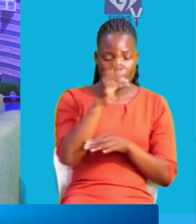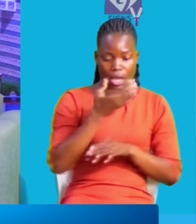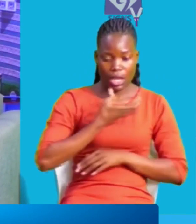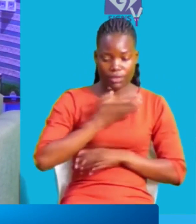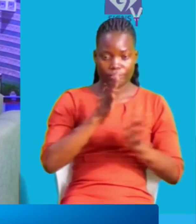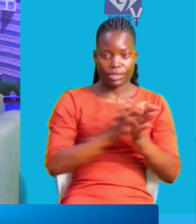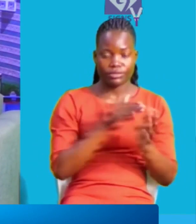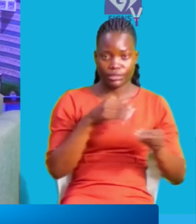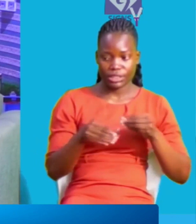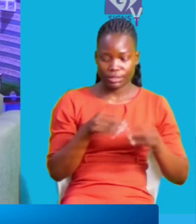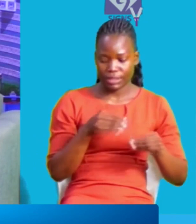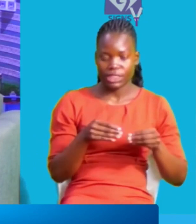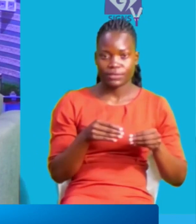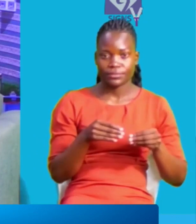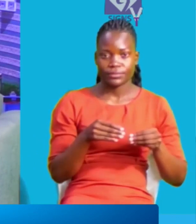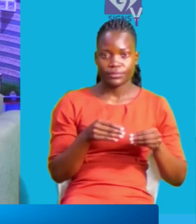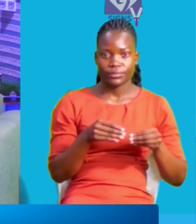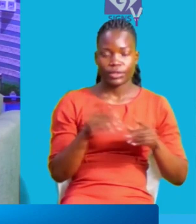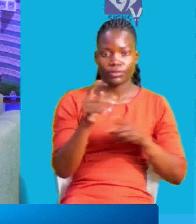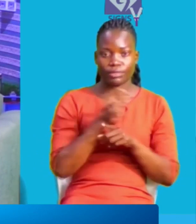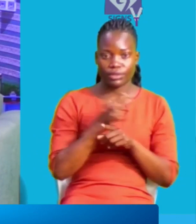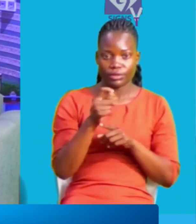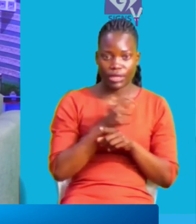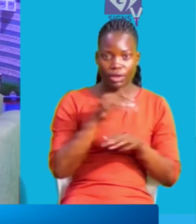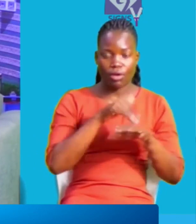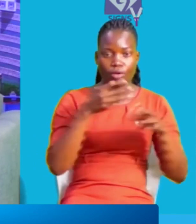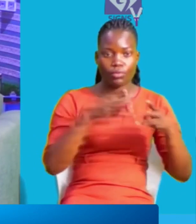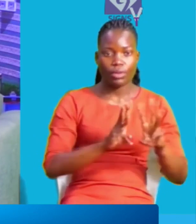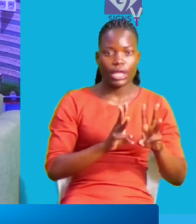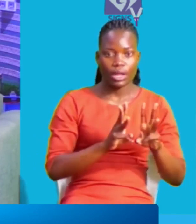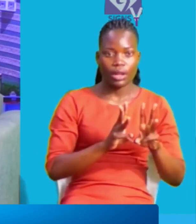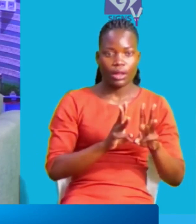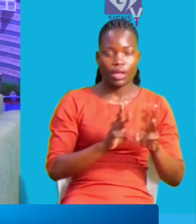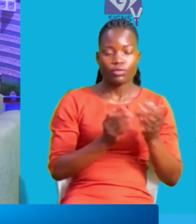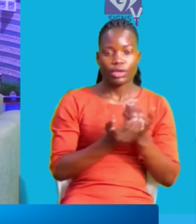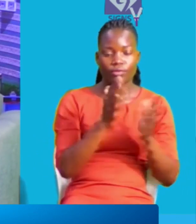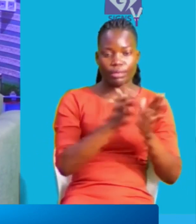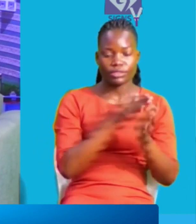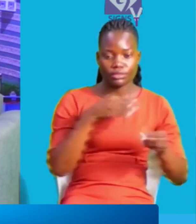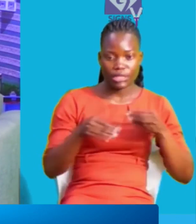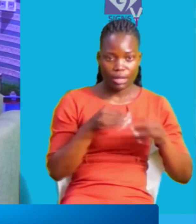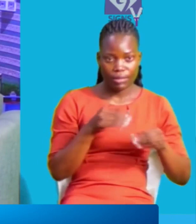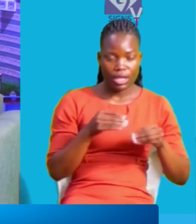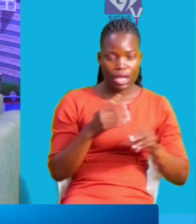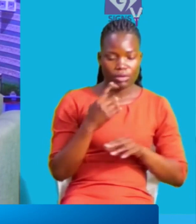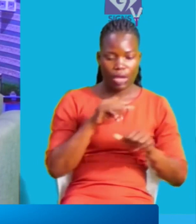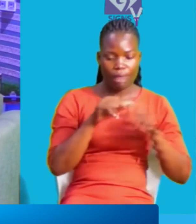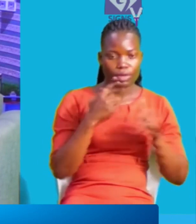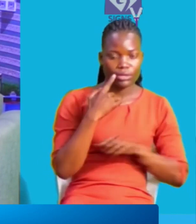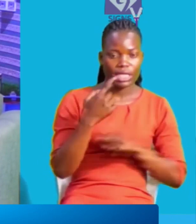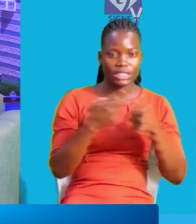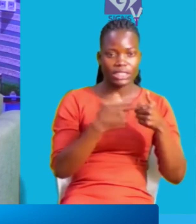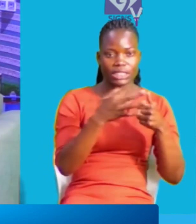National Council for Persons with Disability. Yes. To be trained on ways to handle persons with disability. And we are